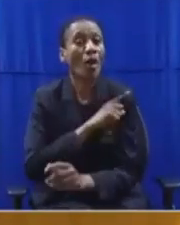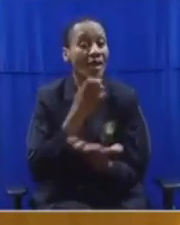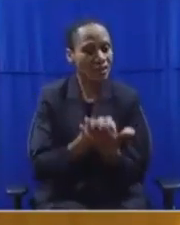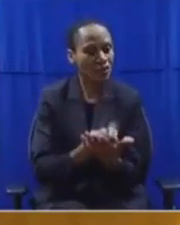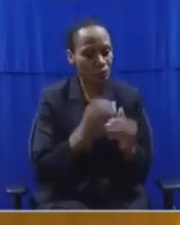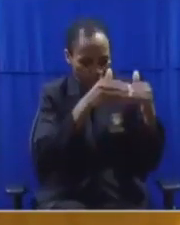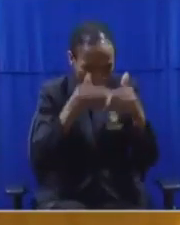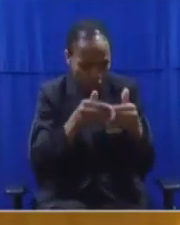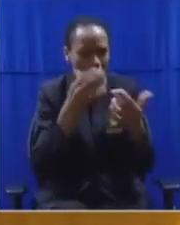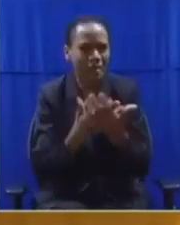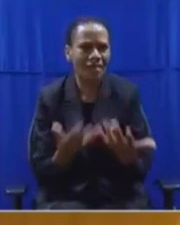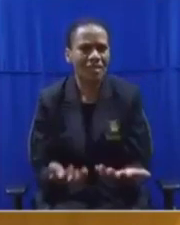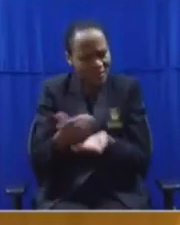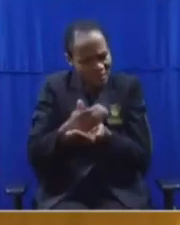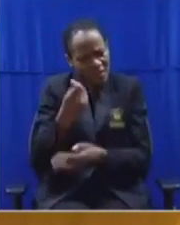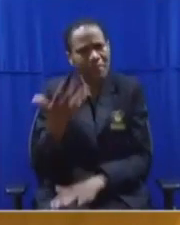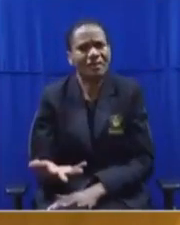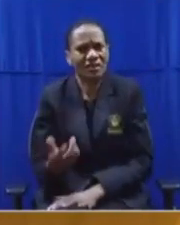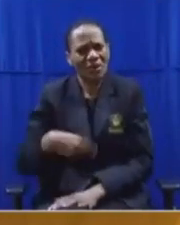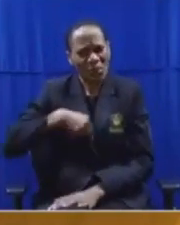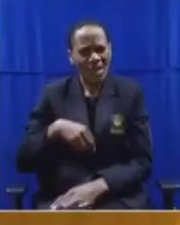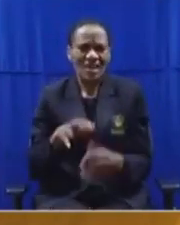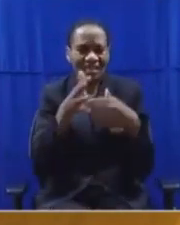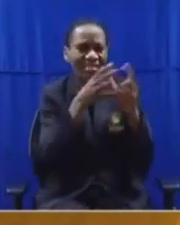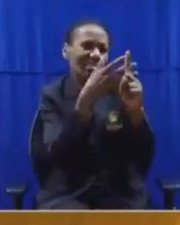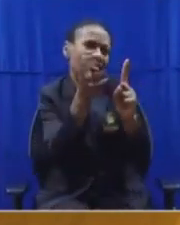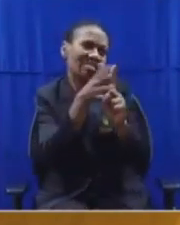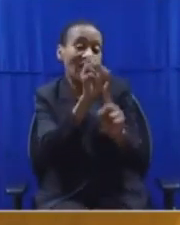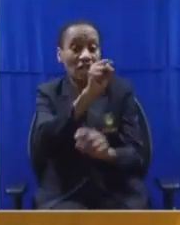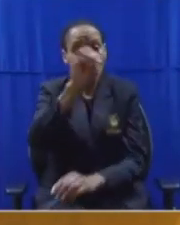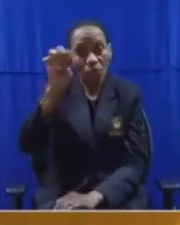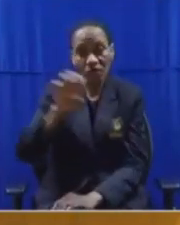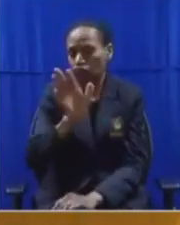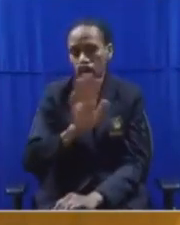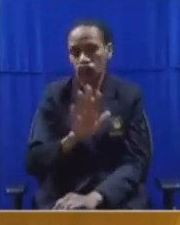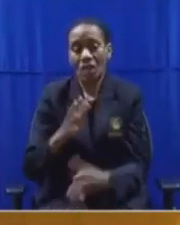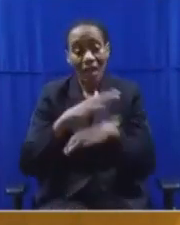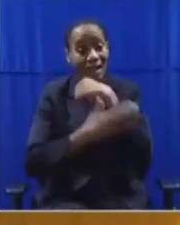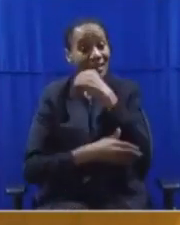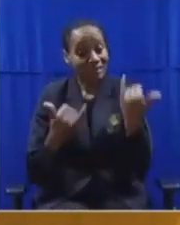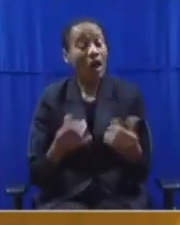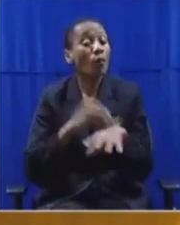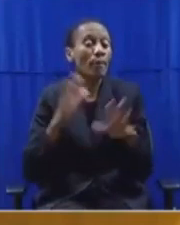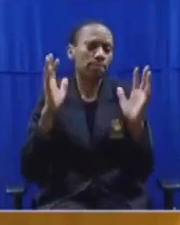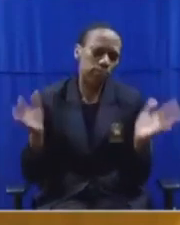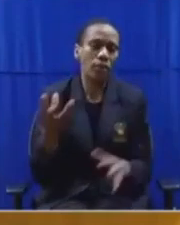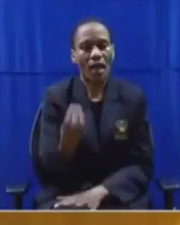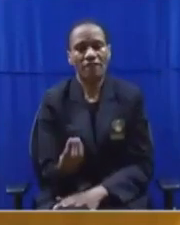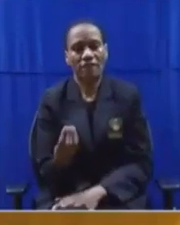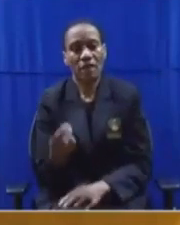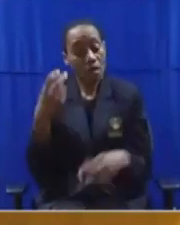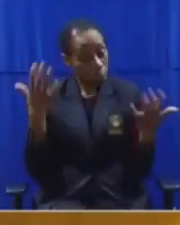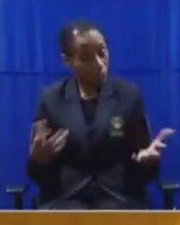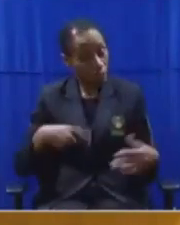loss. We simply cannot be sentimental about state-owned entities. The country is in crisis. It therefore requires